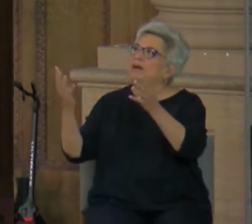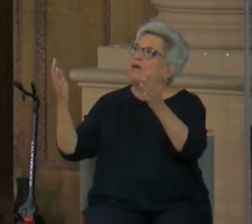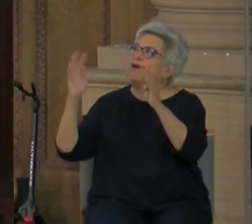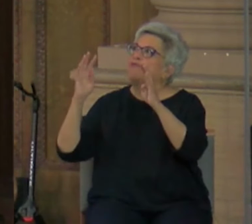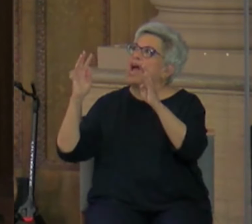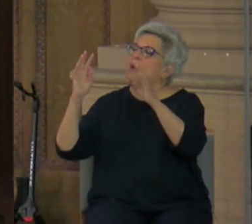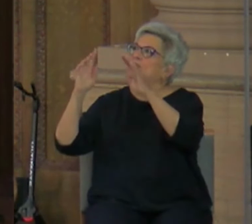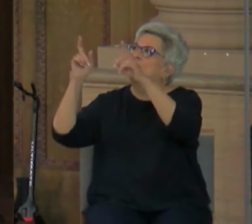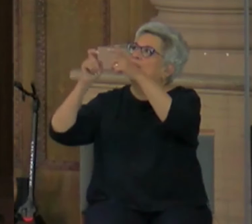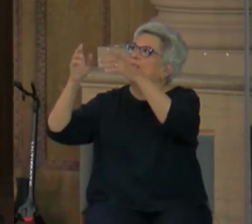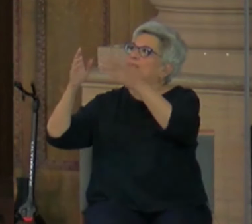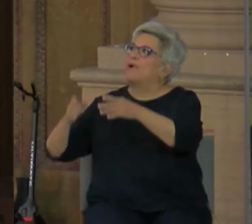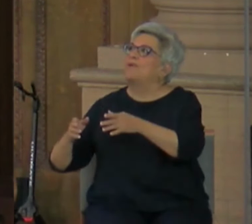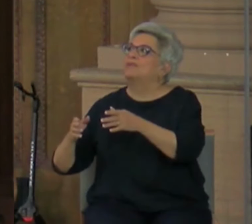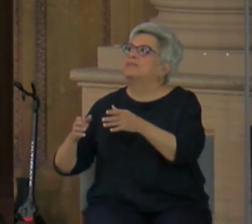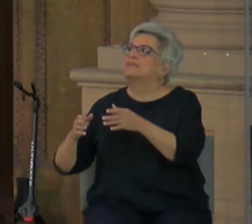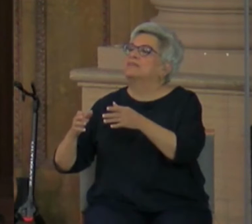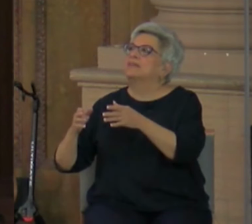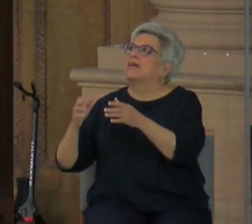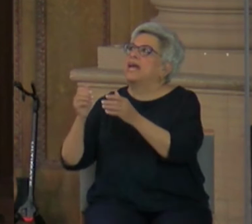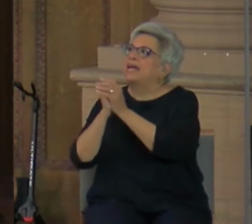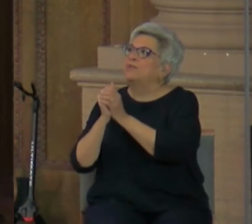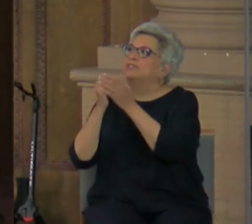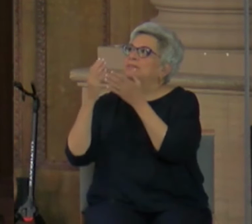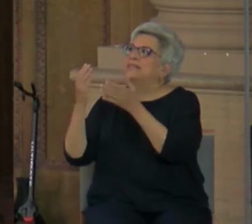history the best story that's ever been told.